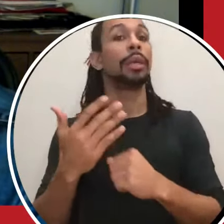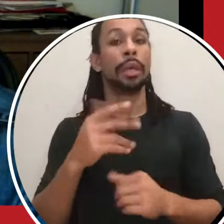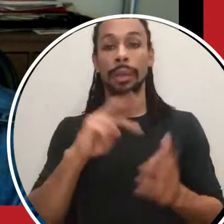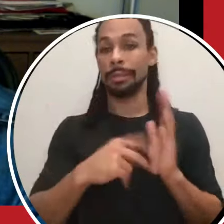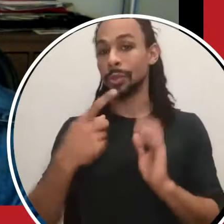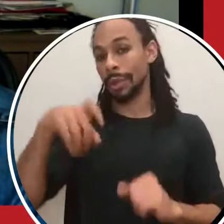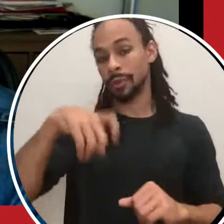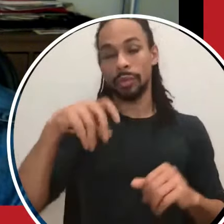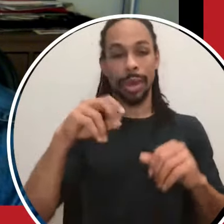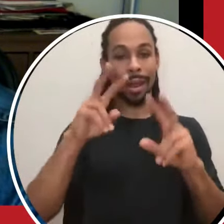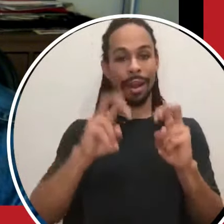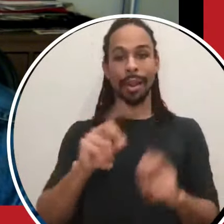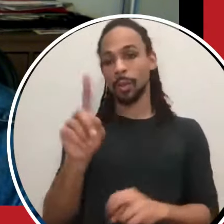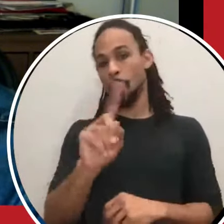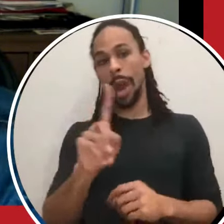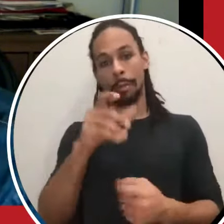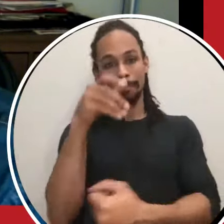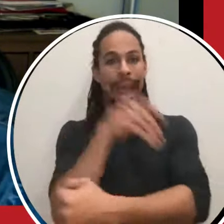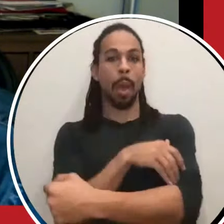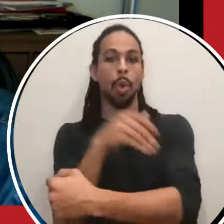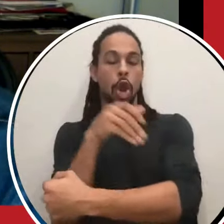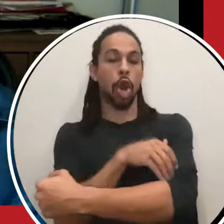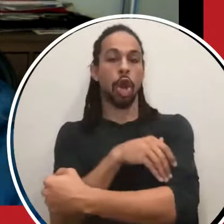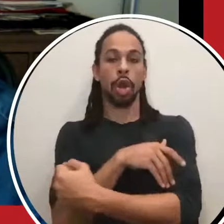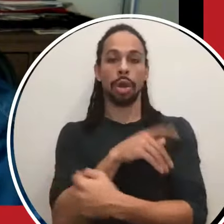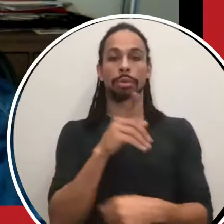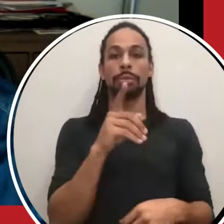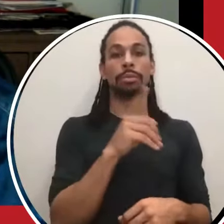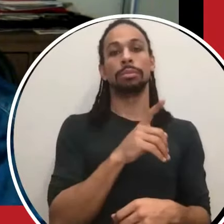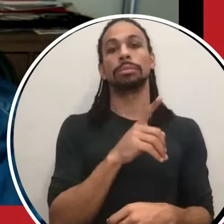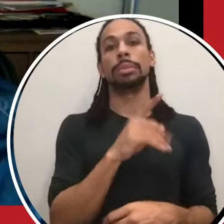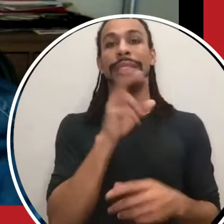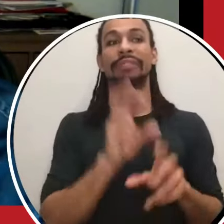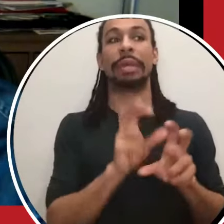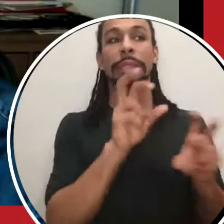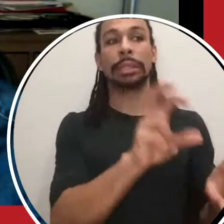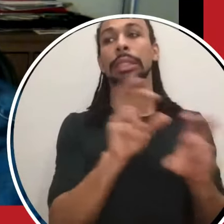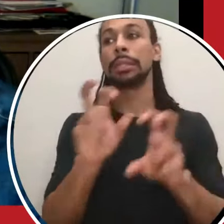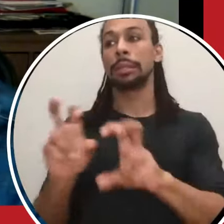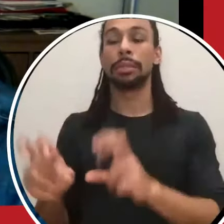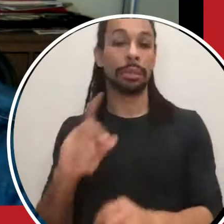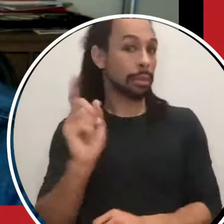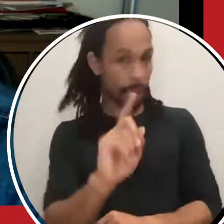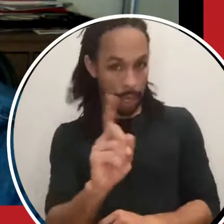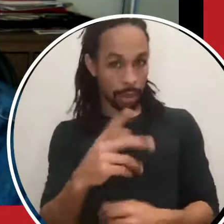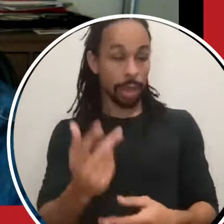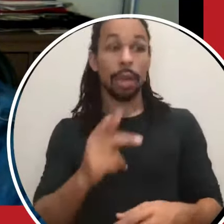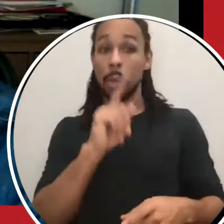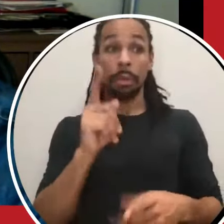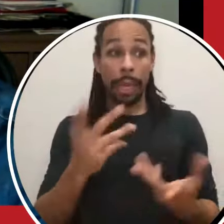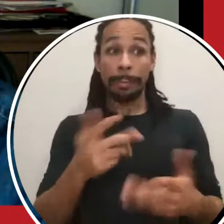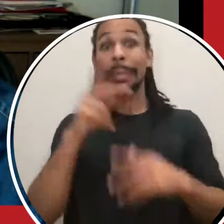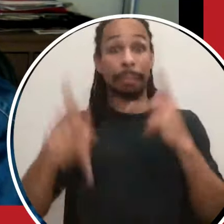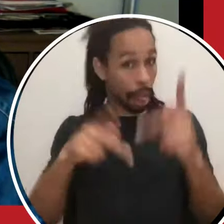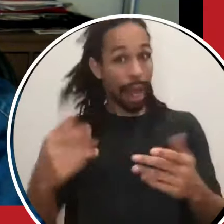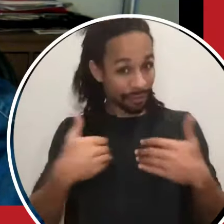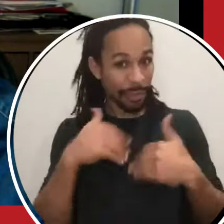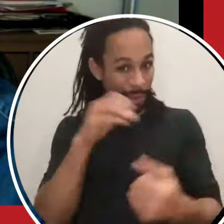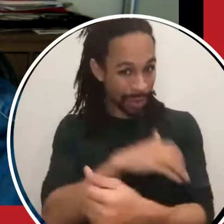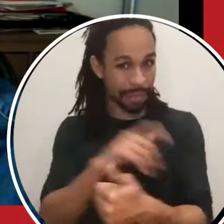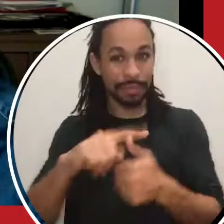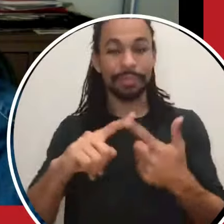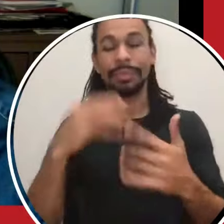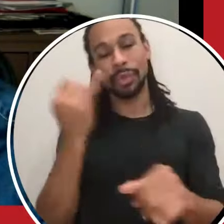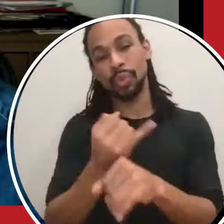lies. And power lies with people, and it lies in these institutions. And we have to put the people into